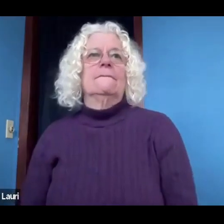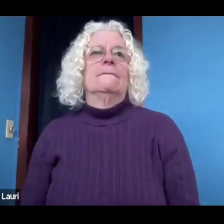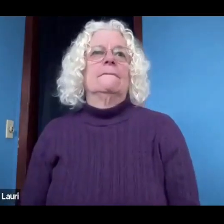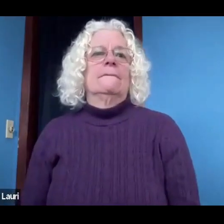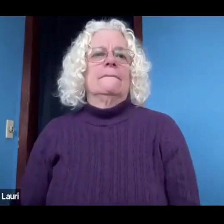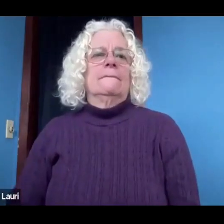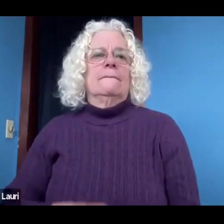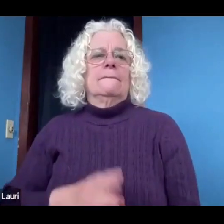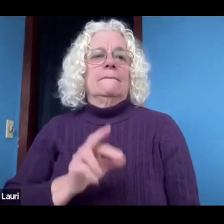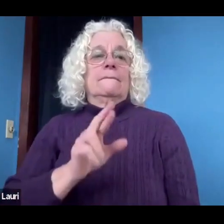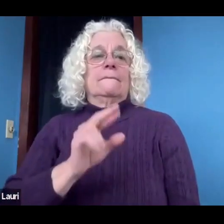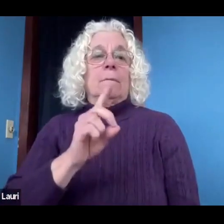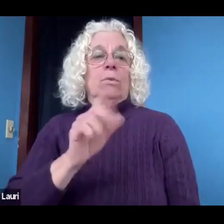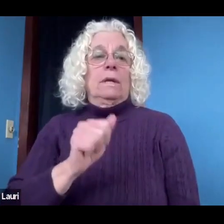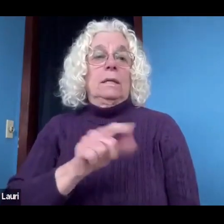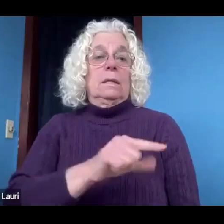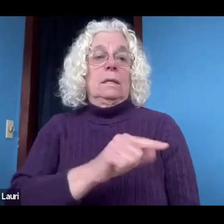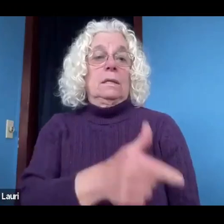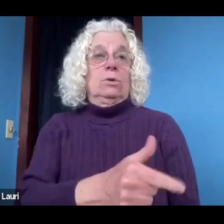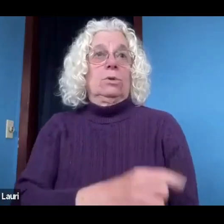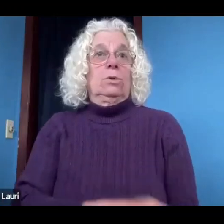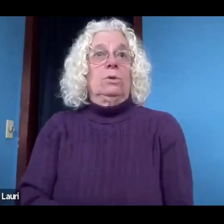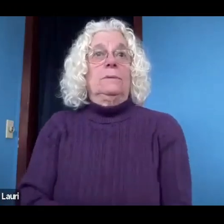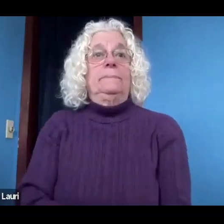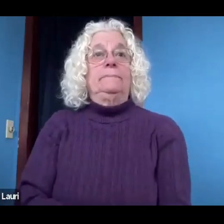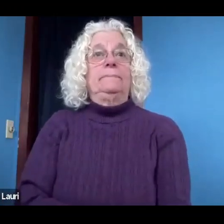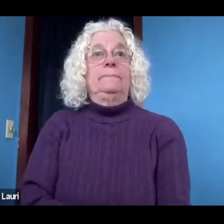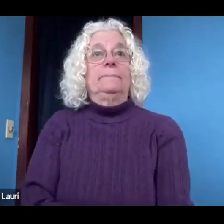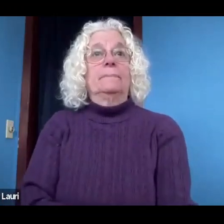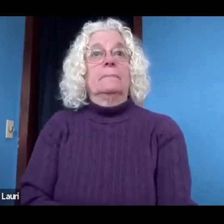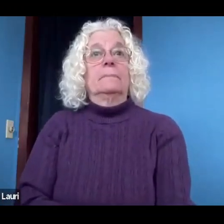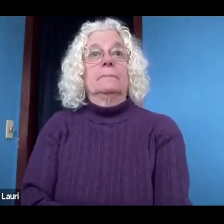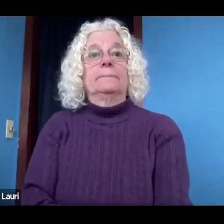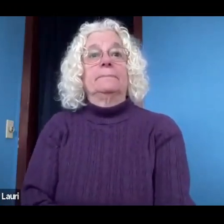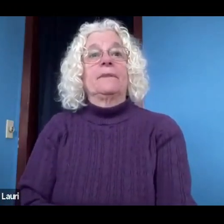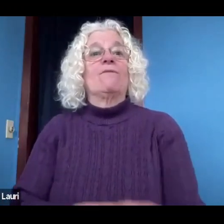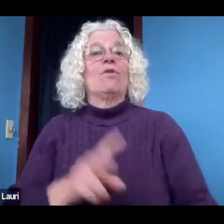Brenda's going to go into a couple slides with Title III.